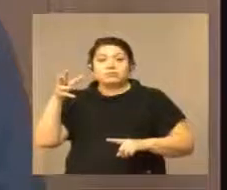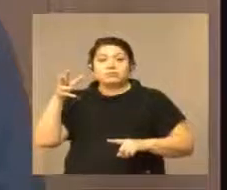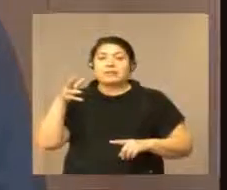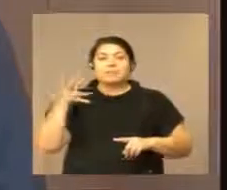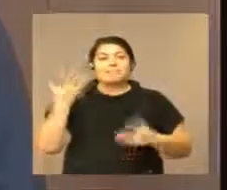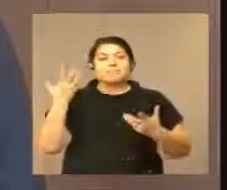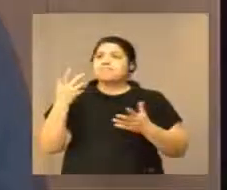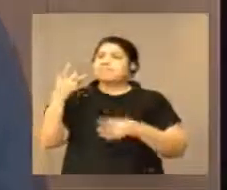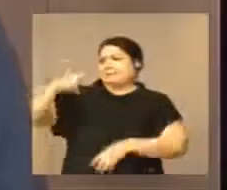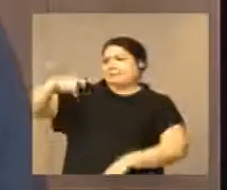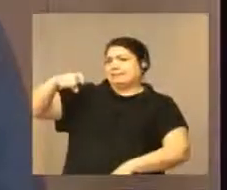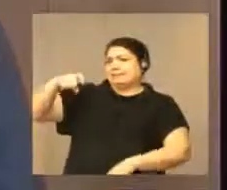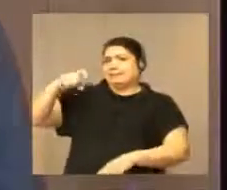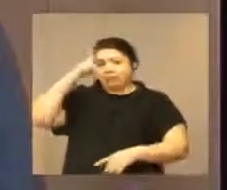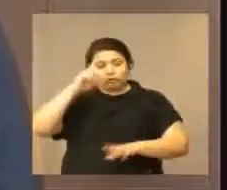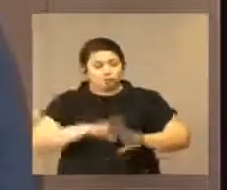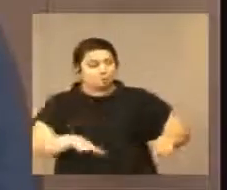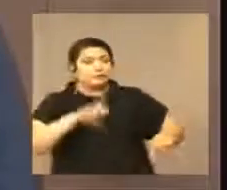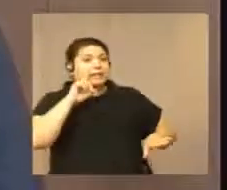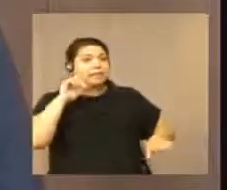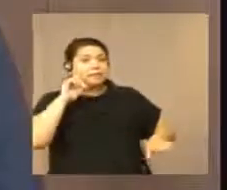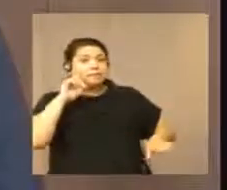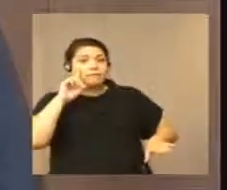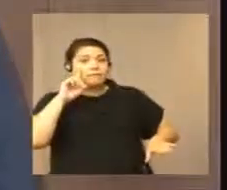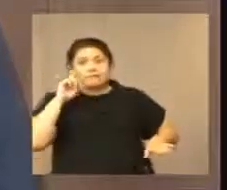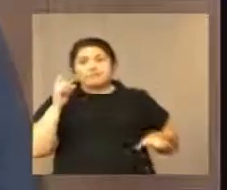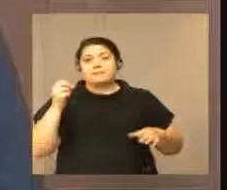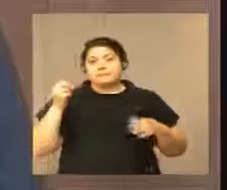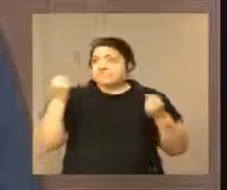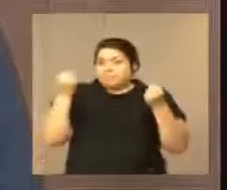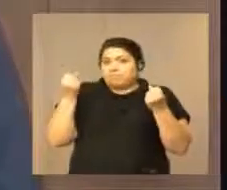around the needs of children that are deaf in our communities.